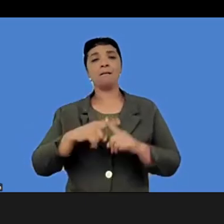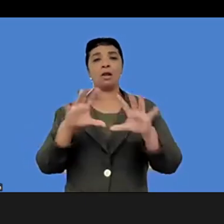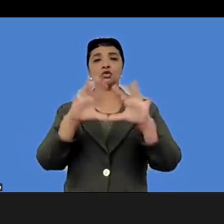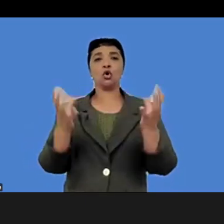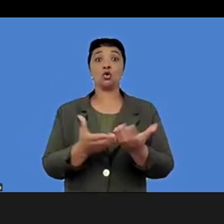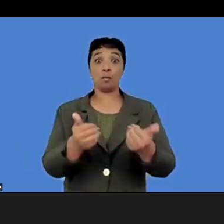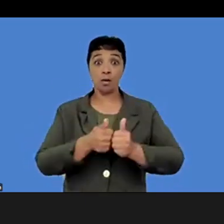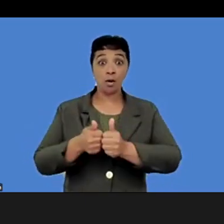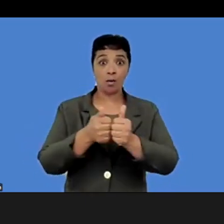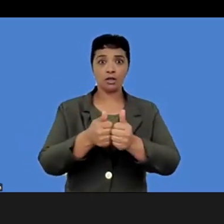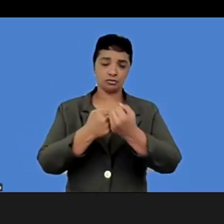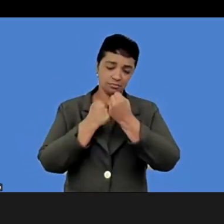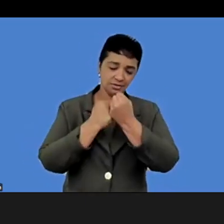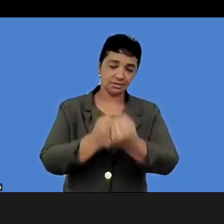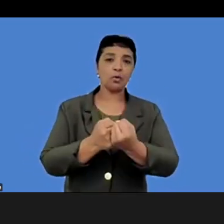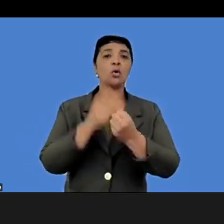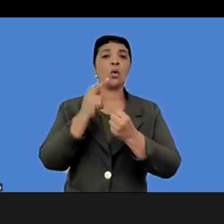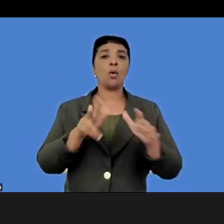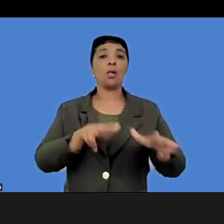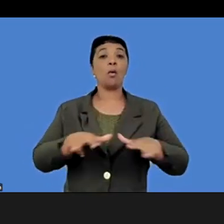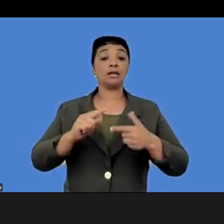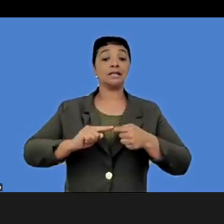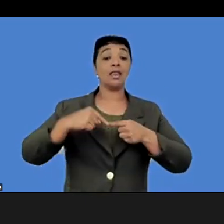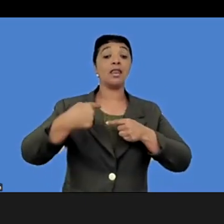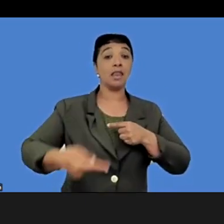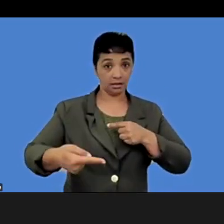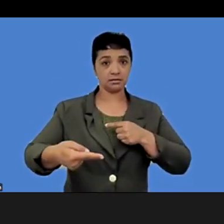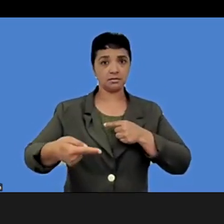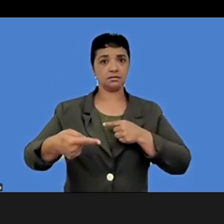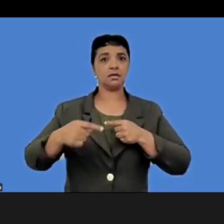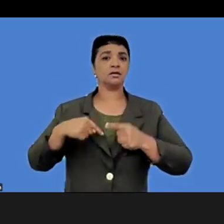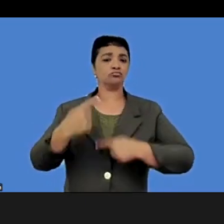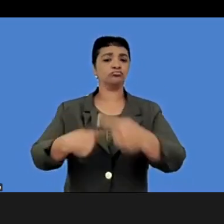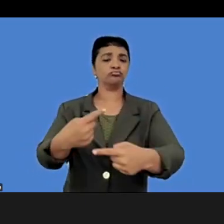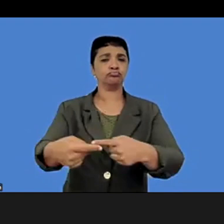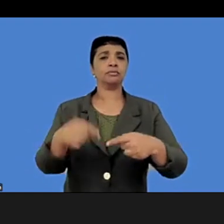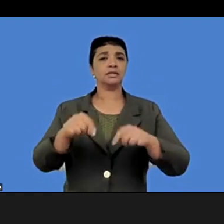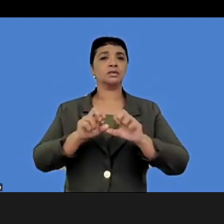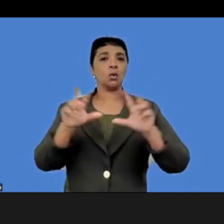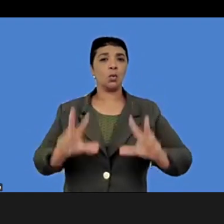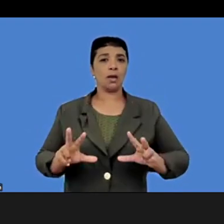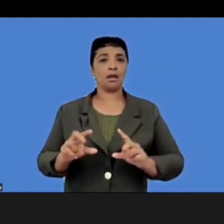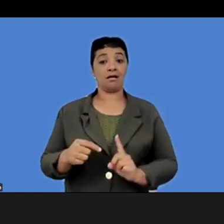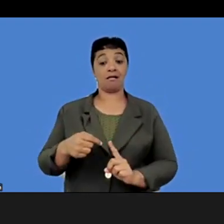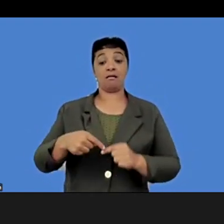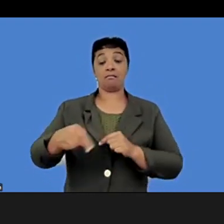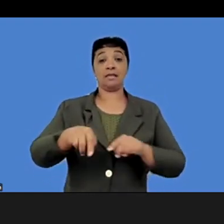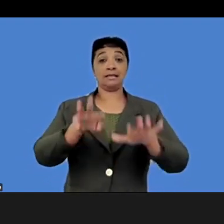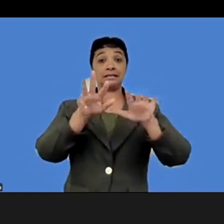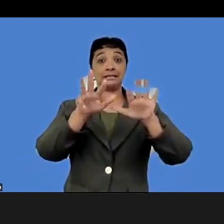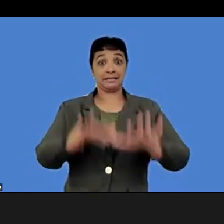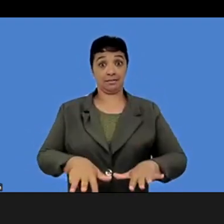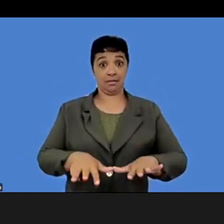Coalition, will be organizing the next webinar in this series. It will be held in the month of September